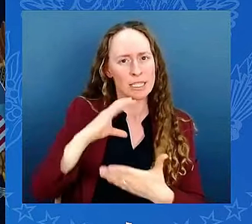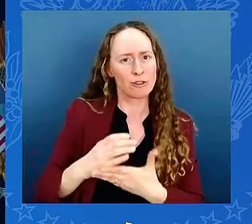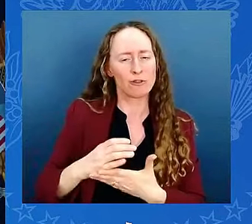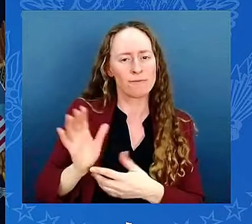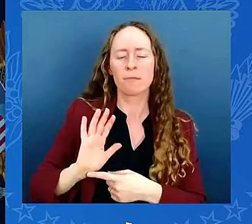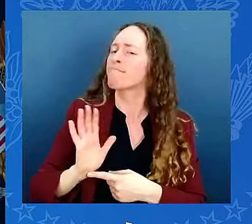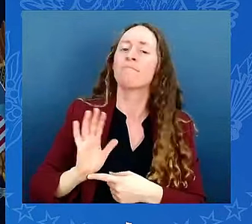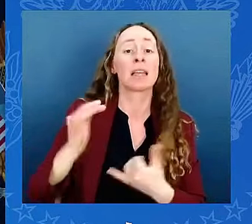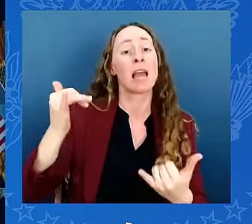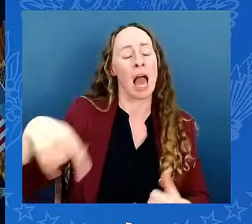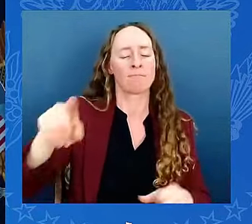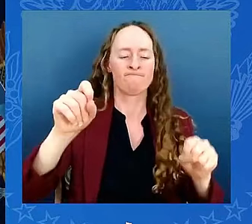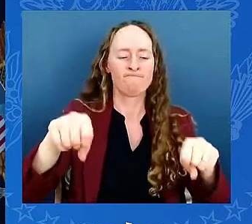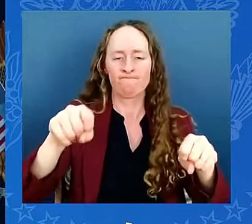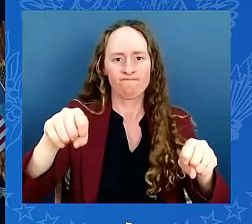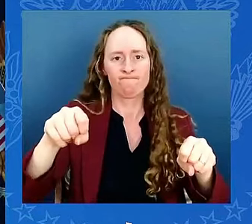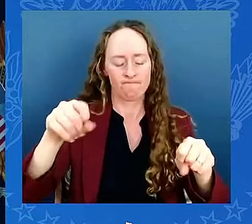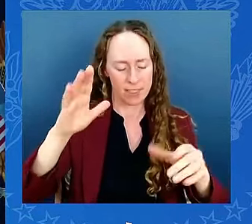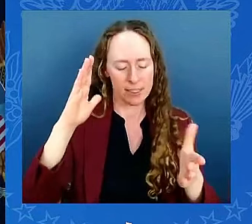Folks,